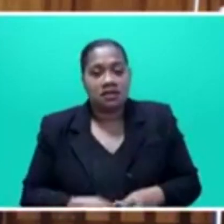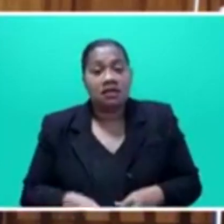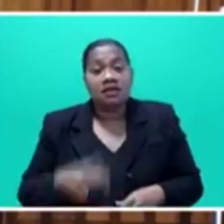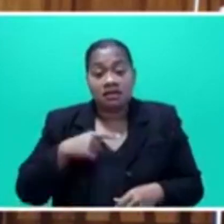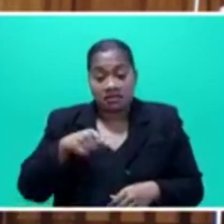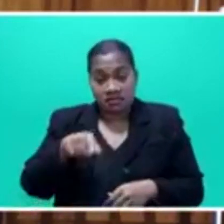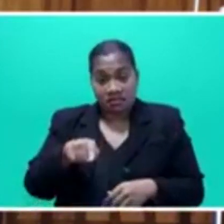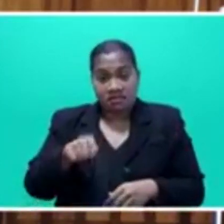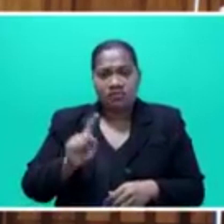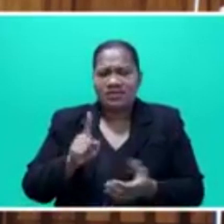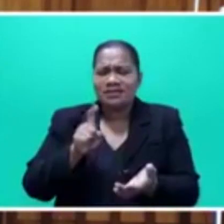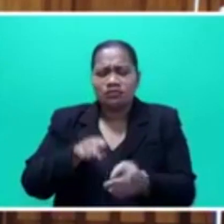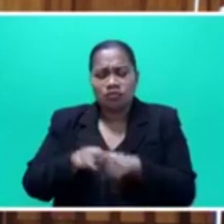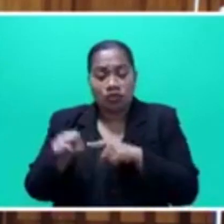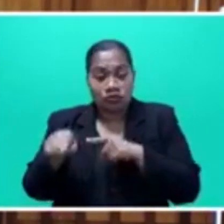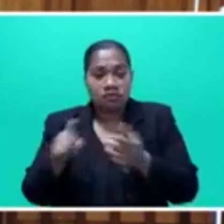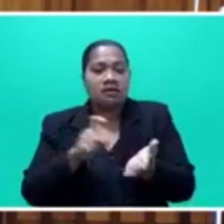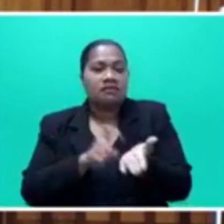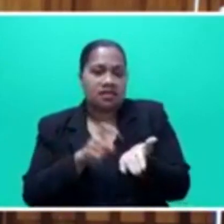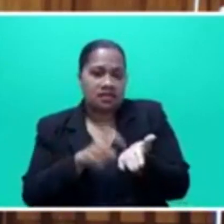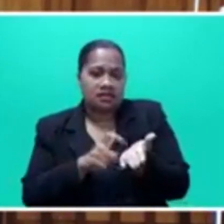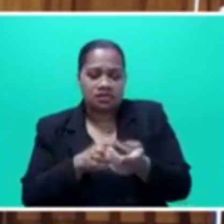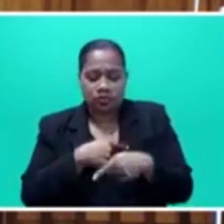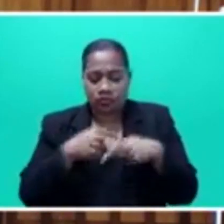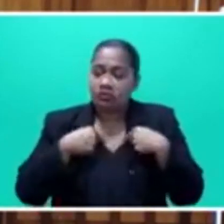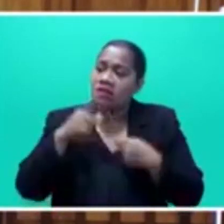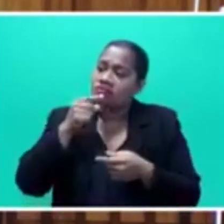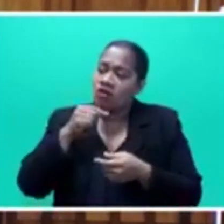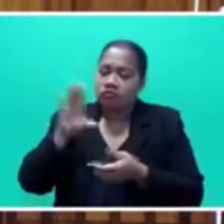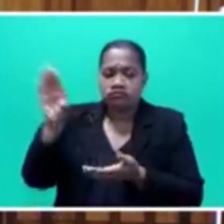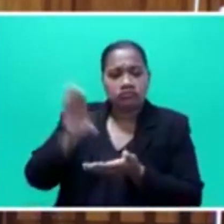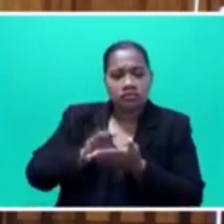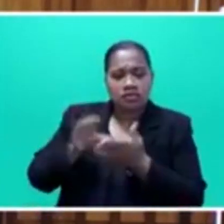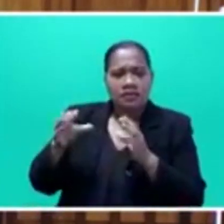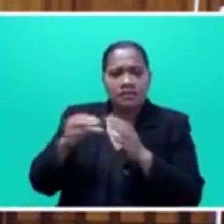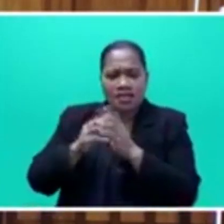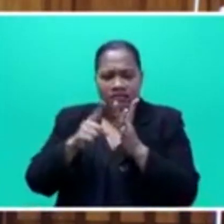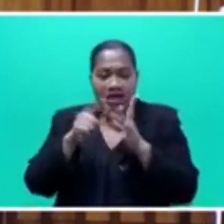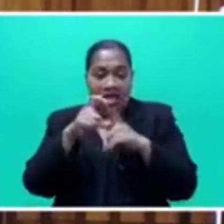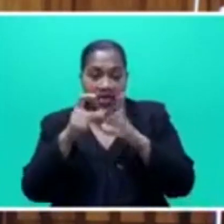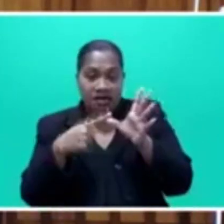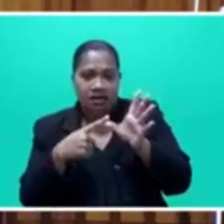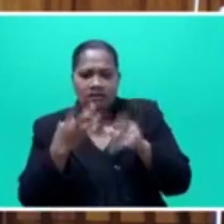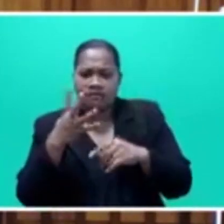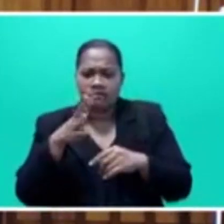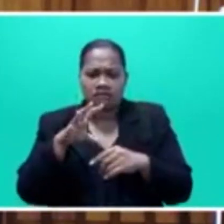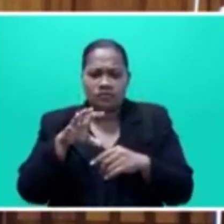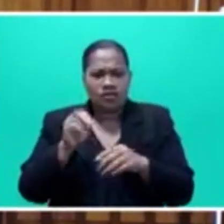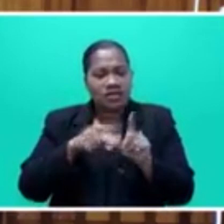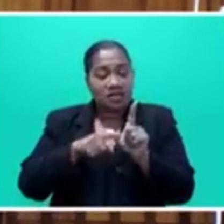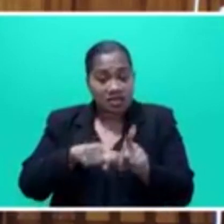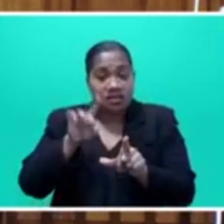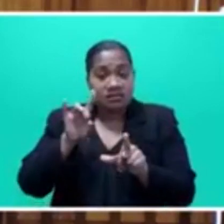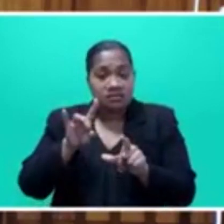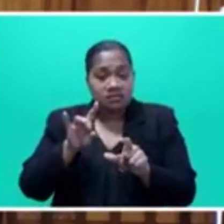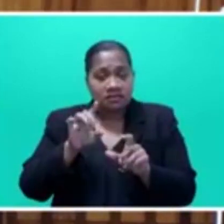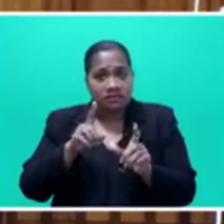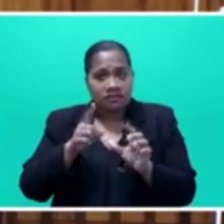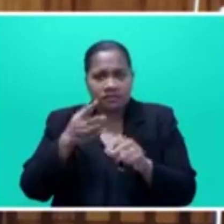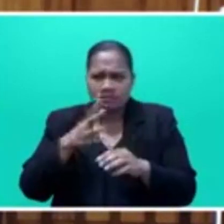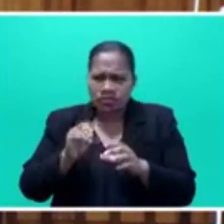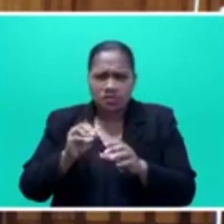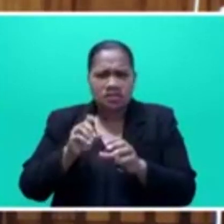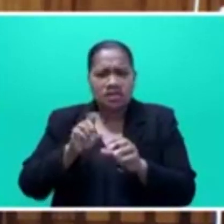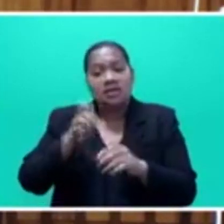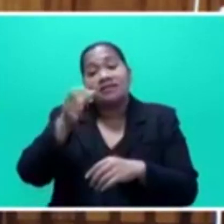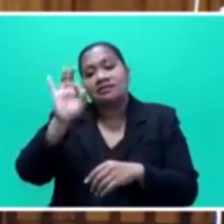concessional debt. We are getting loans to the World Bank IDA at 40-year terms, 10-year grace period, 0%